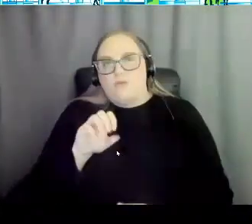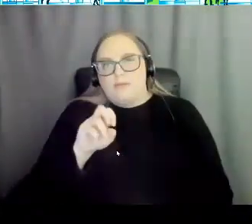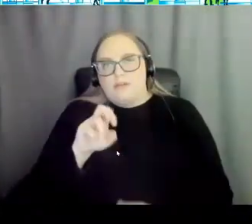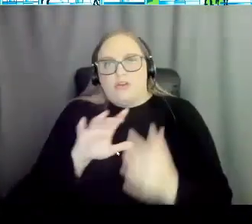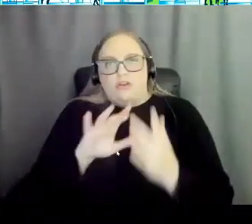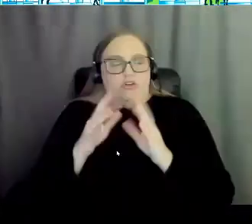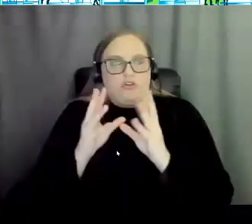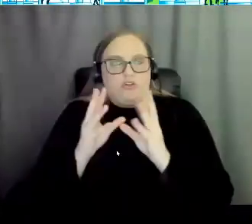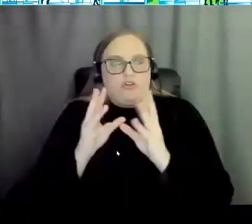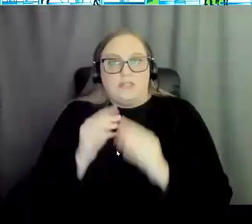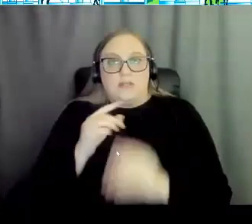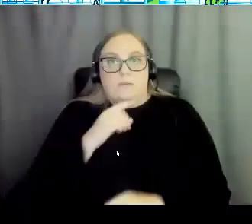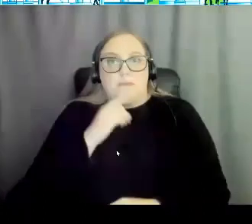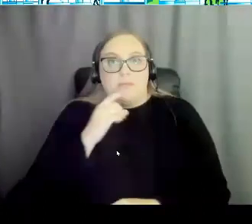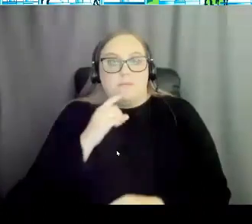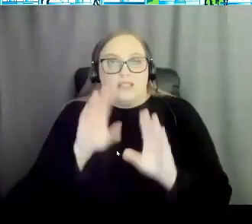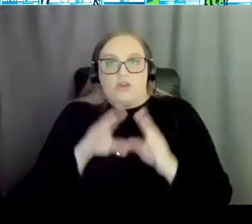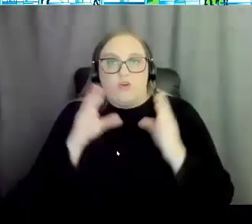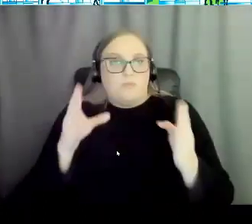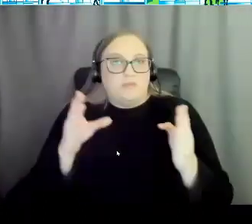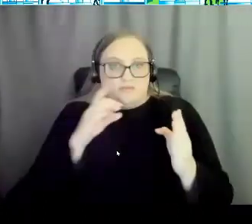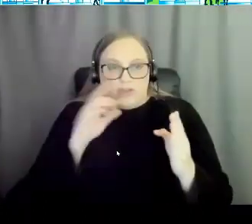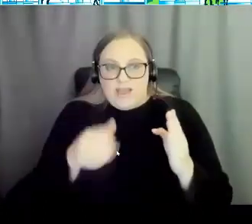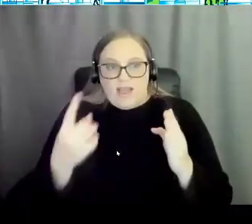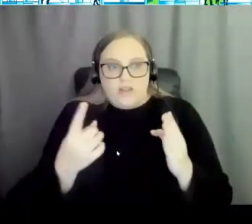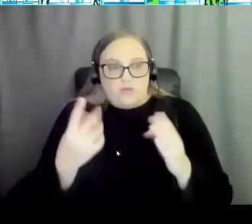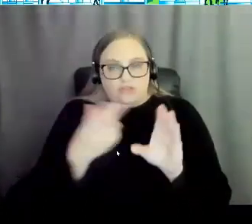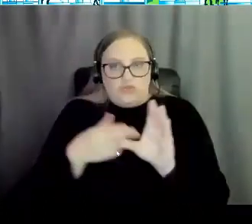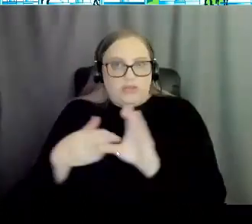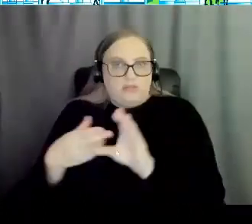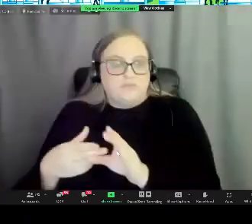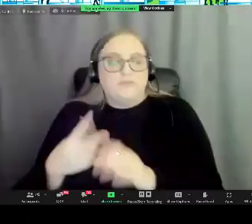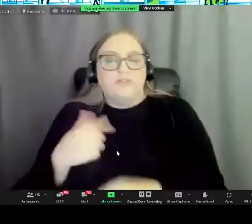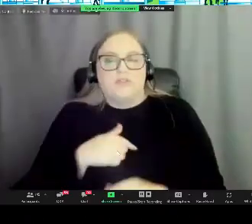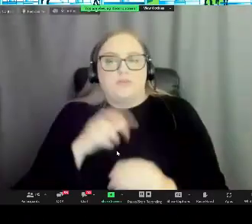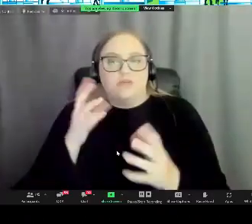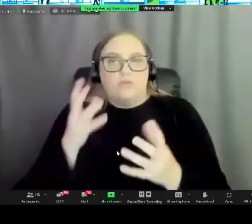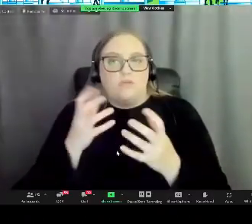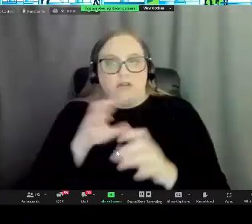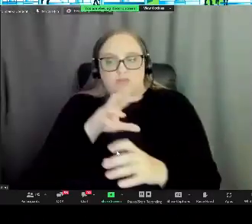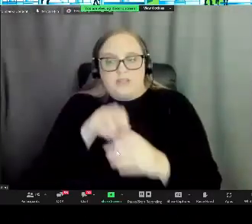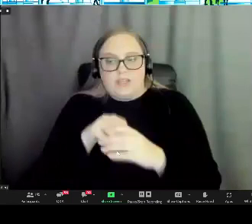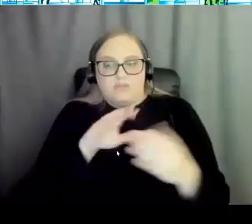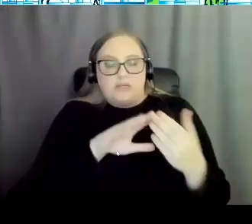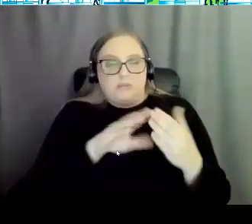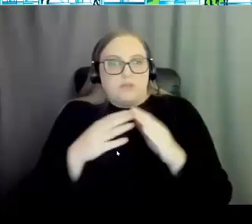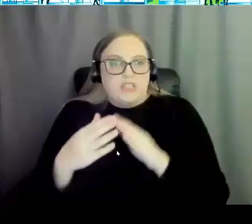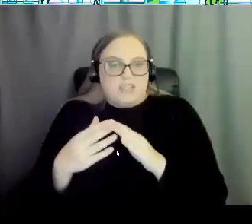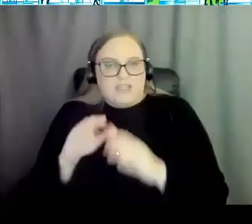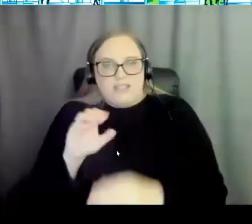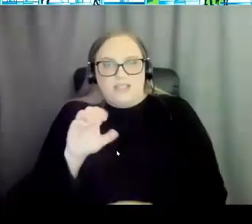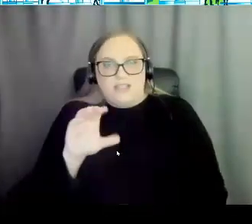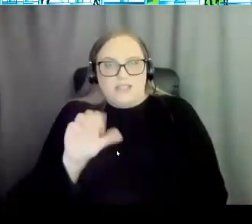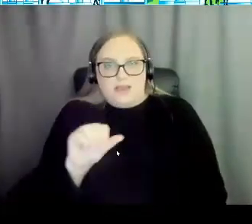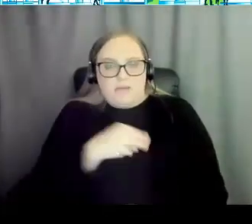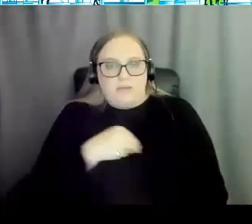publicly open for anybody as well. And then we're looking to engage not only with communities that are ECA members, but communities